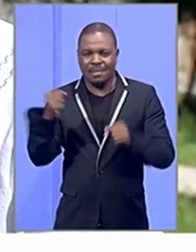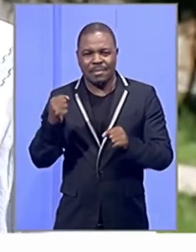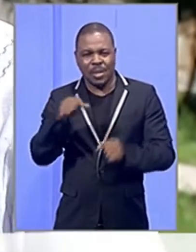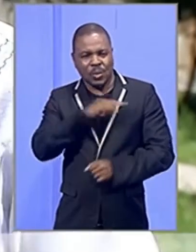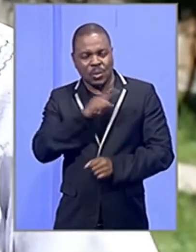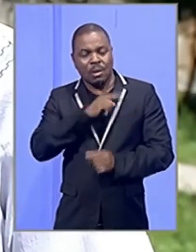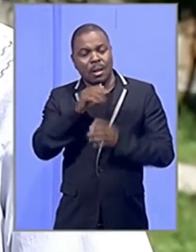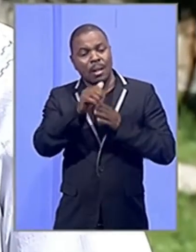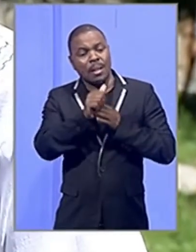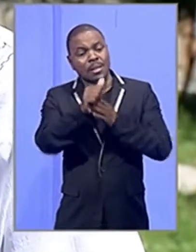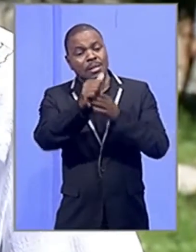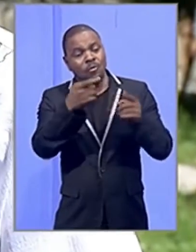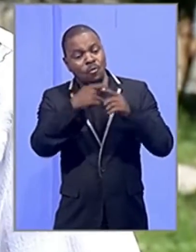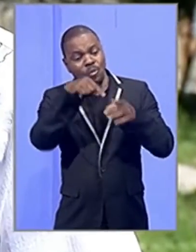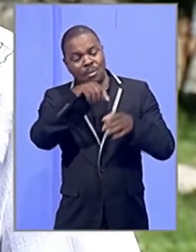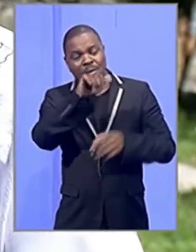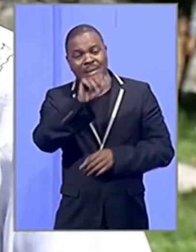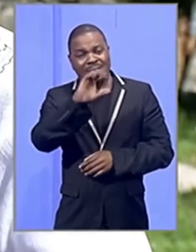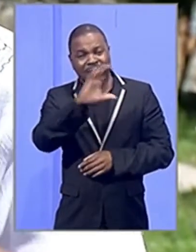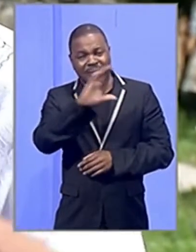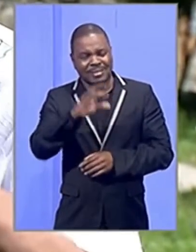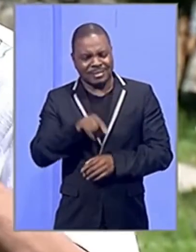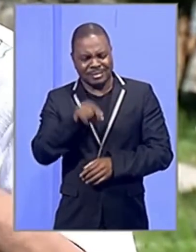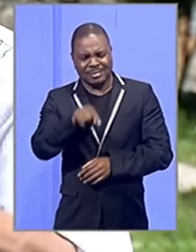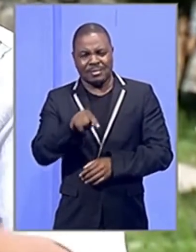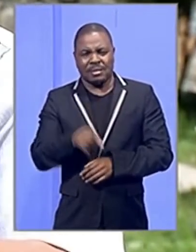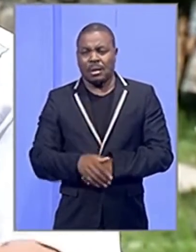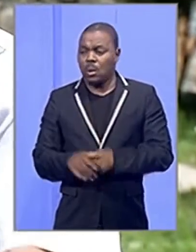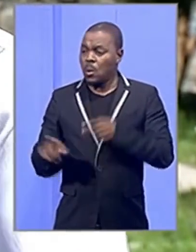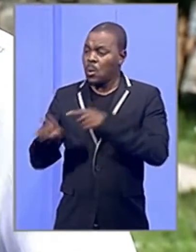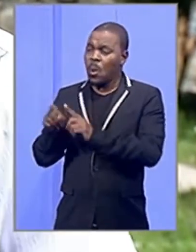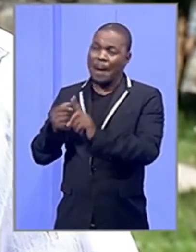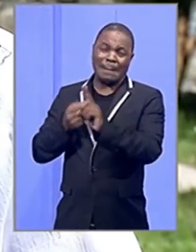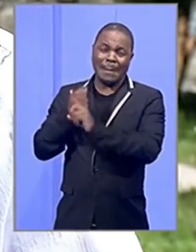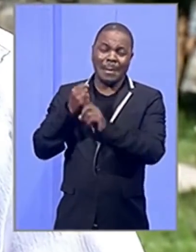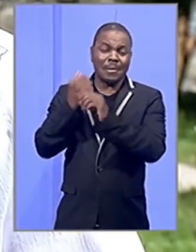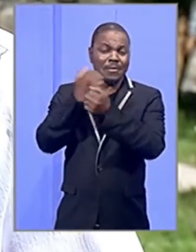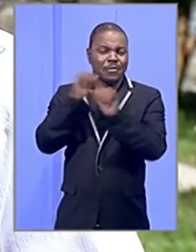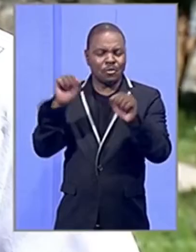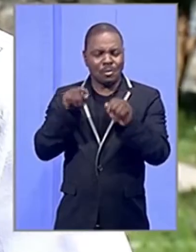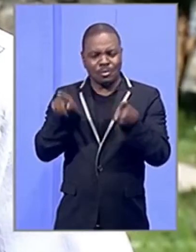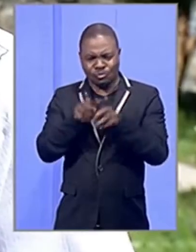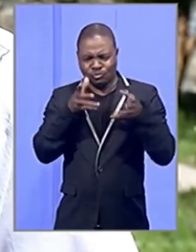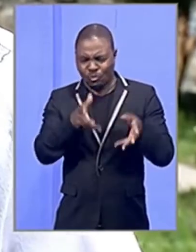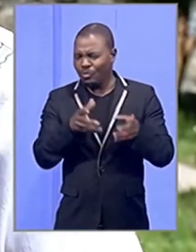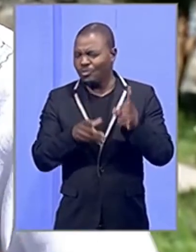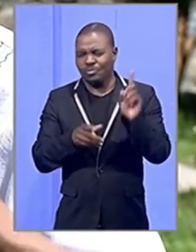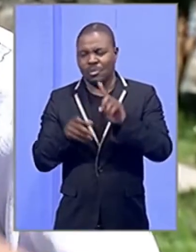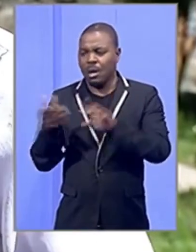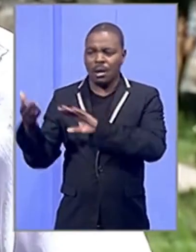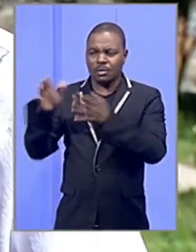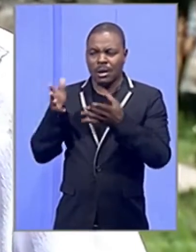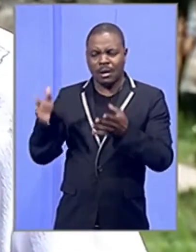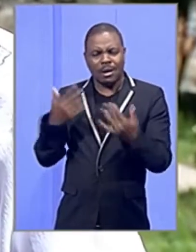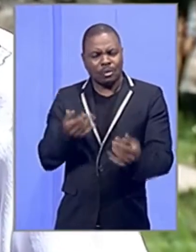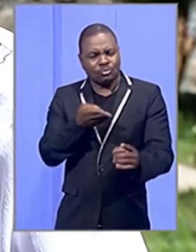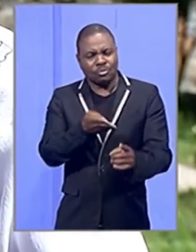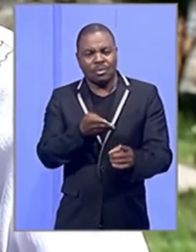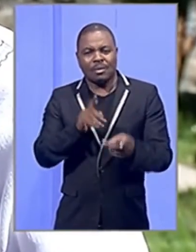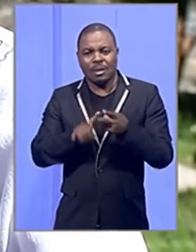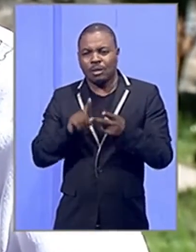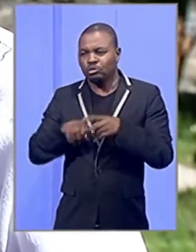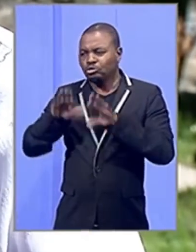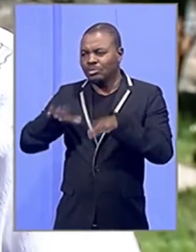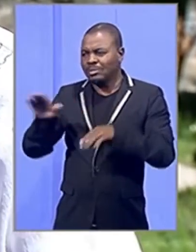some of the leadership of the African National Congress. This is not what the man fought for, this is not what he died for, this is not what his children